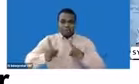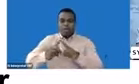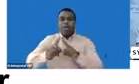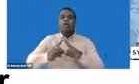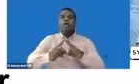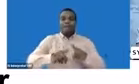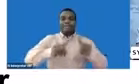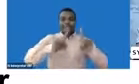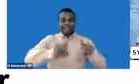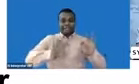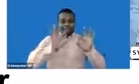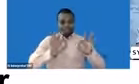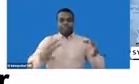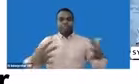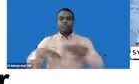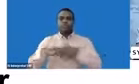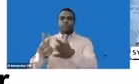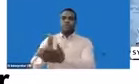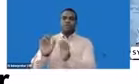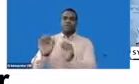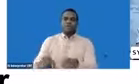up perfectly.